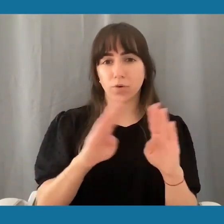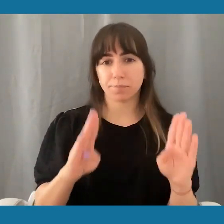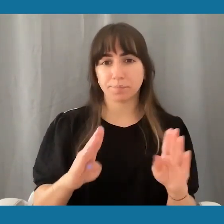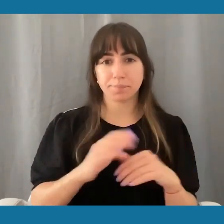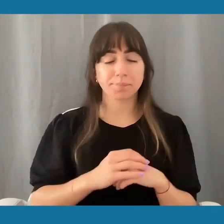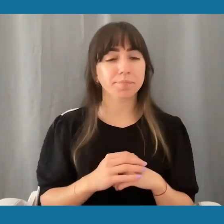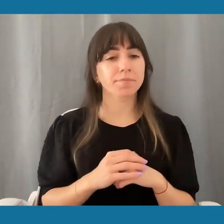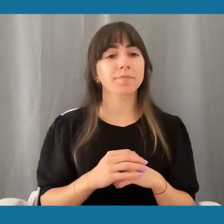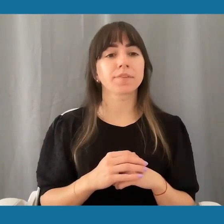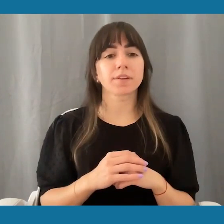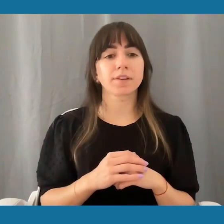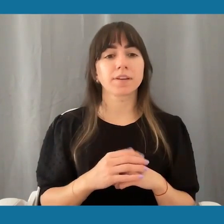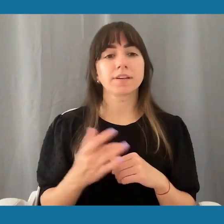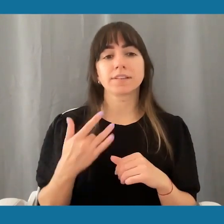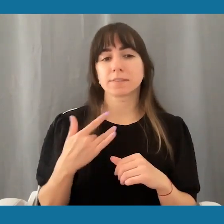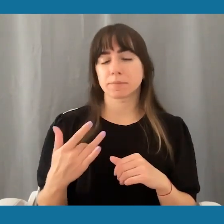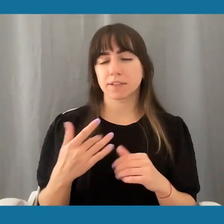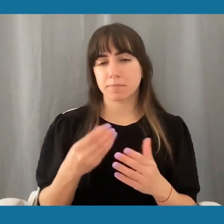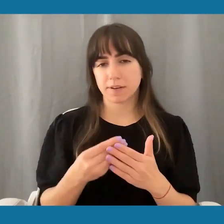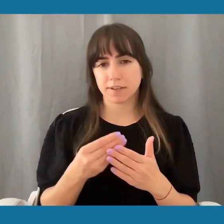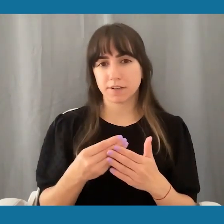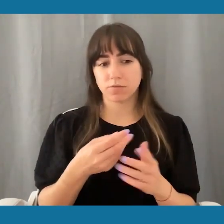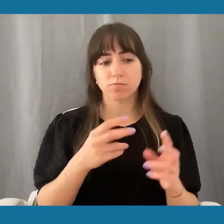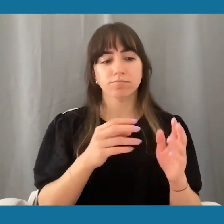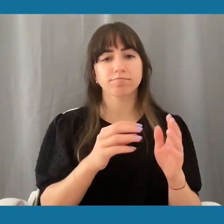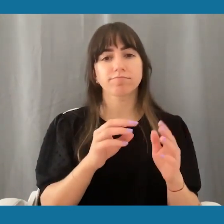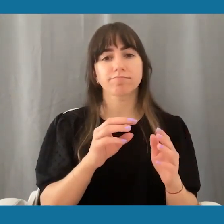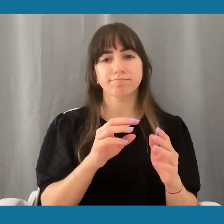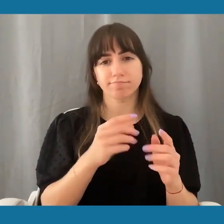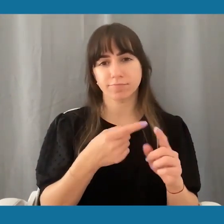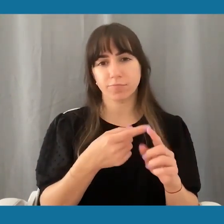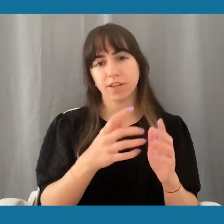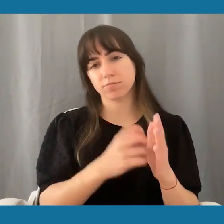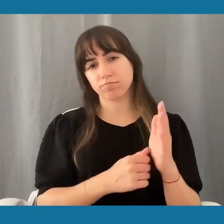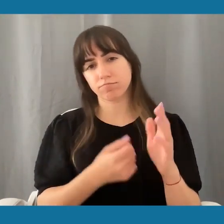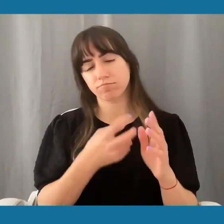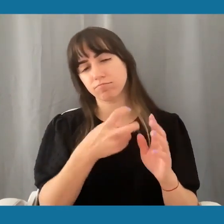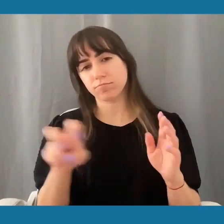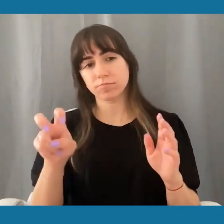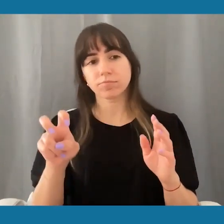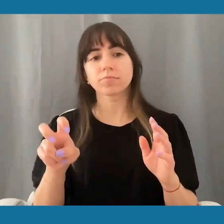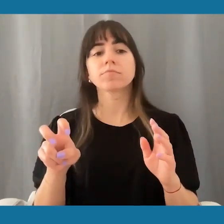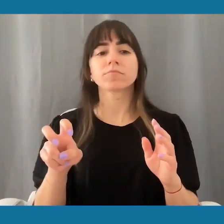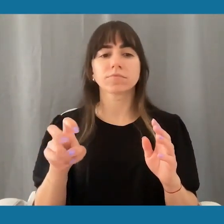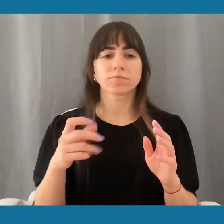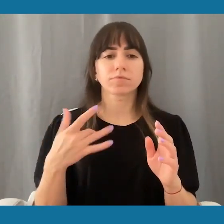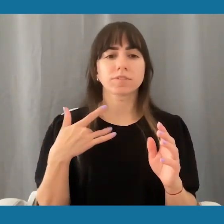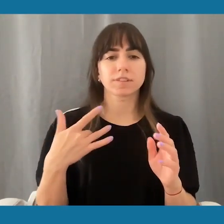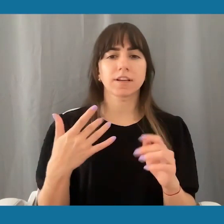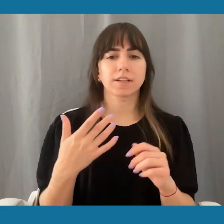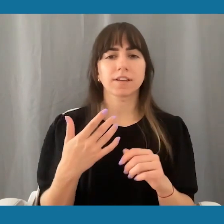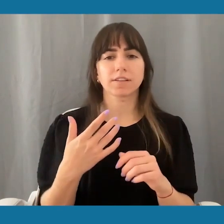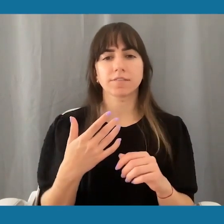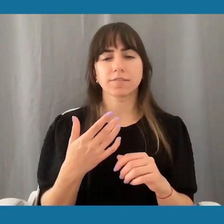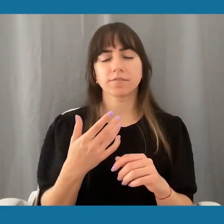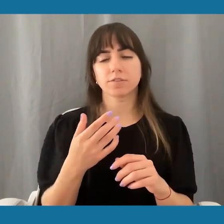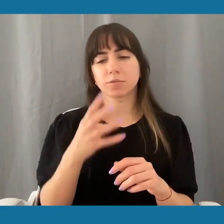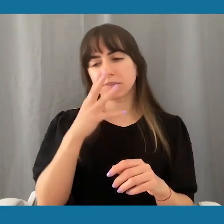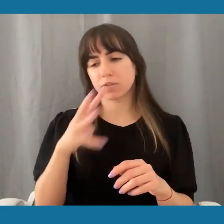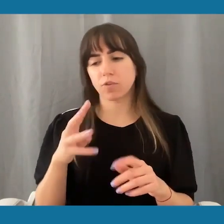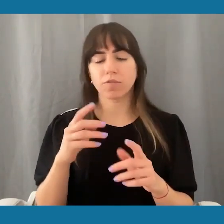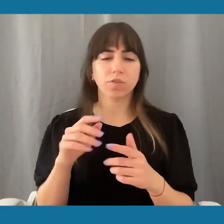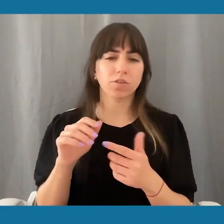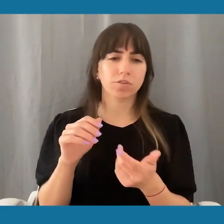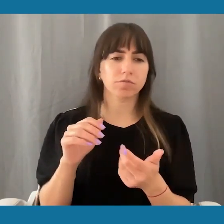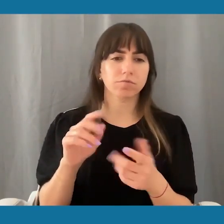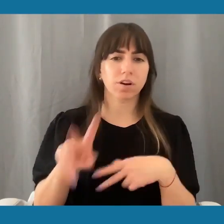disregarded as a resource for supplemental security income. Once again, SSI looks about how much money you have, and typically that's